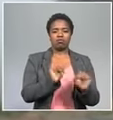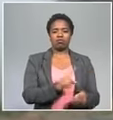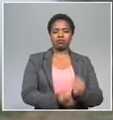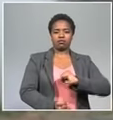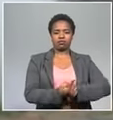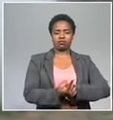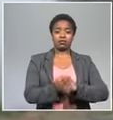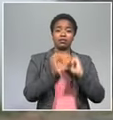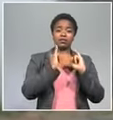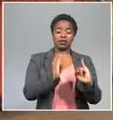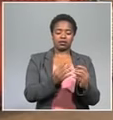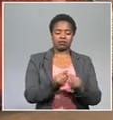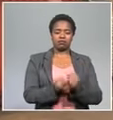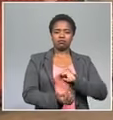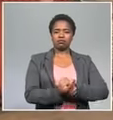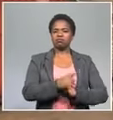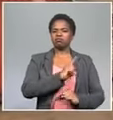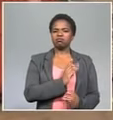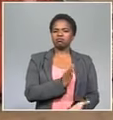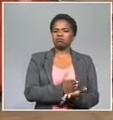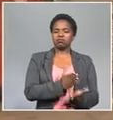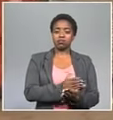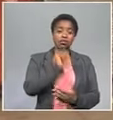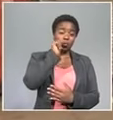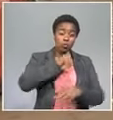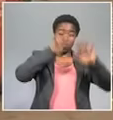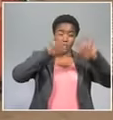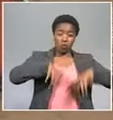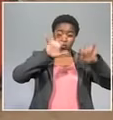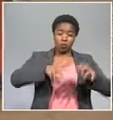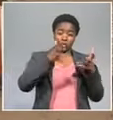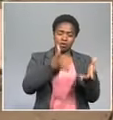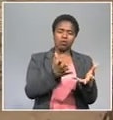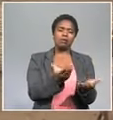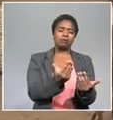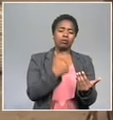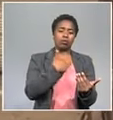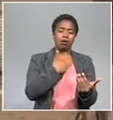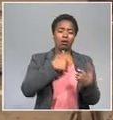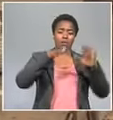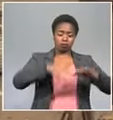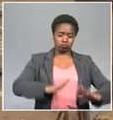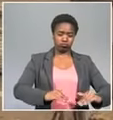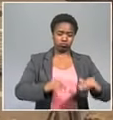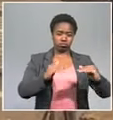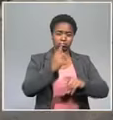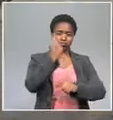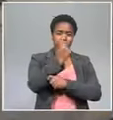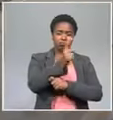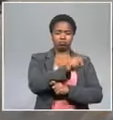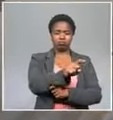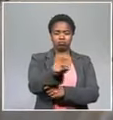with this particular frontal system, and of course with that amount of rainfall we're also expecting flooding, especially in low-lying areas,